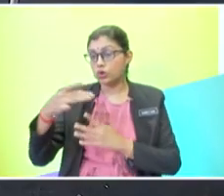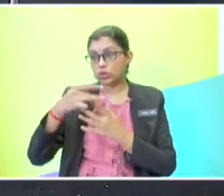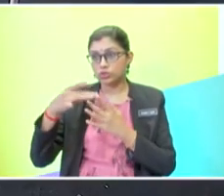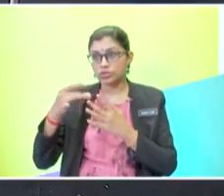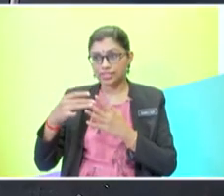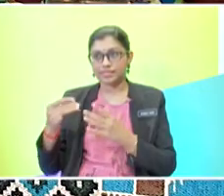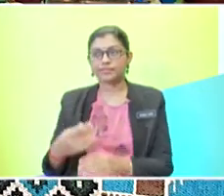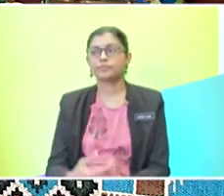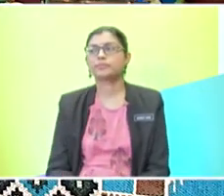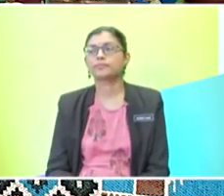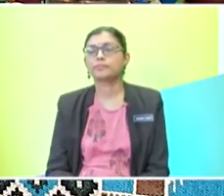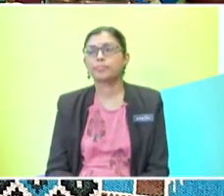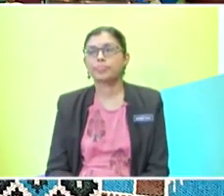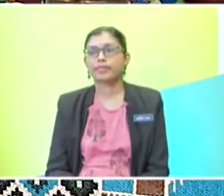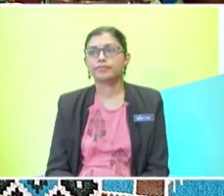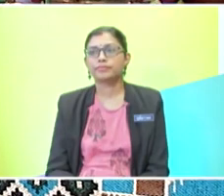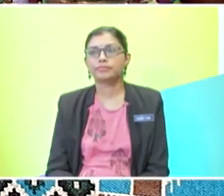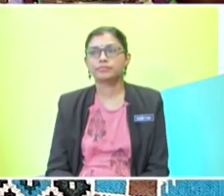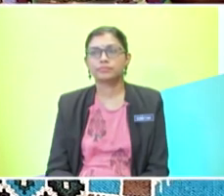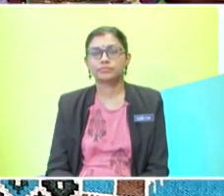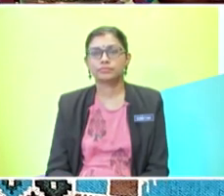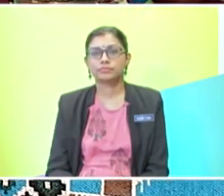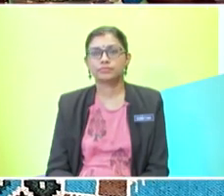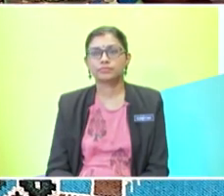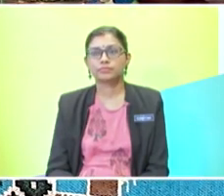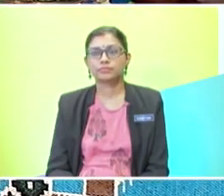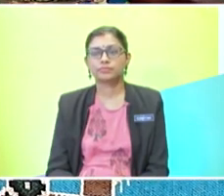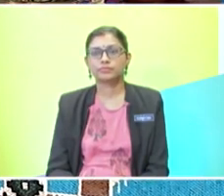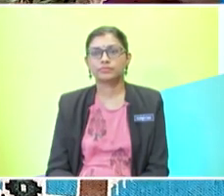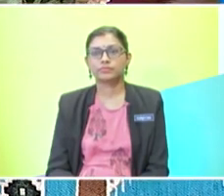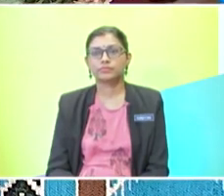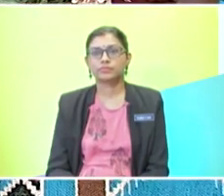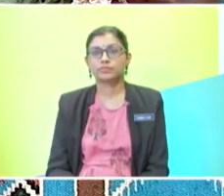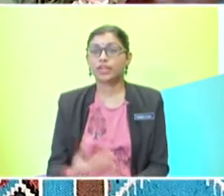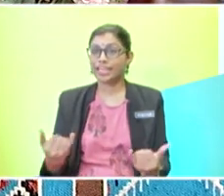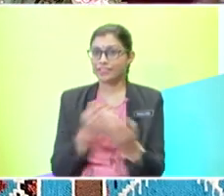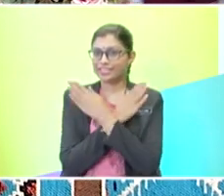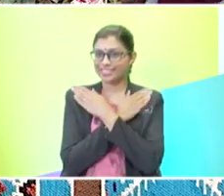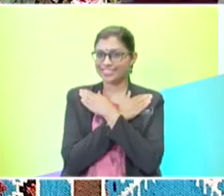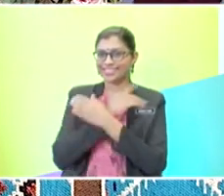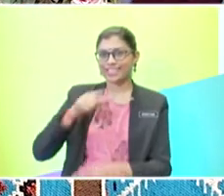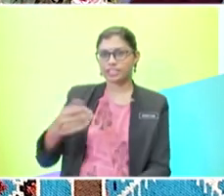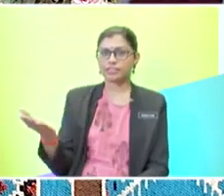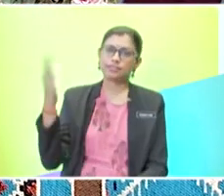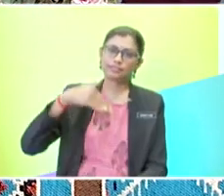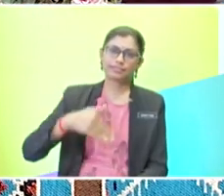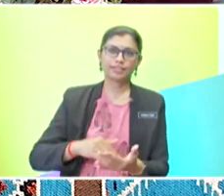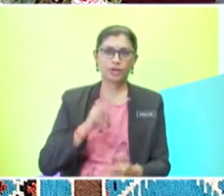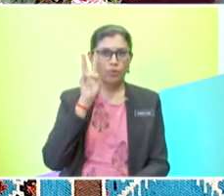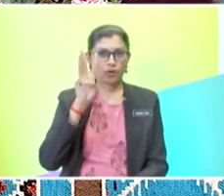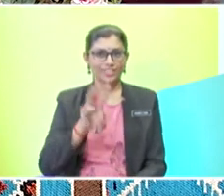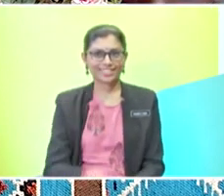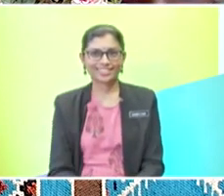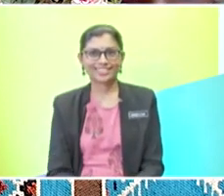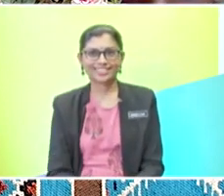stick these eyes on the star chart, or my star chart, we're going to take a short break. Back to you after this on DidikTV